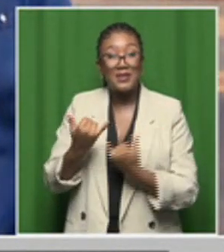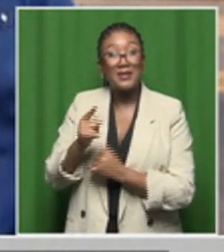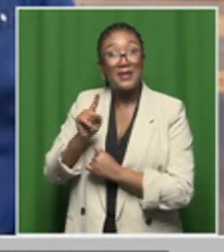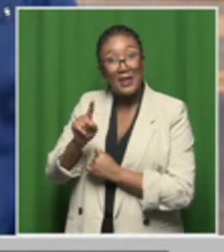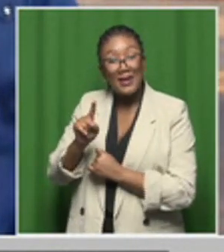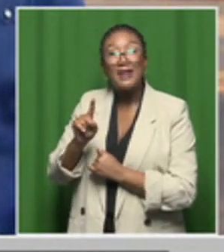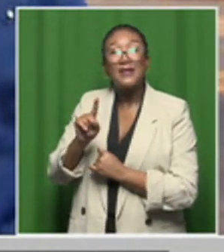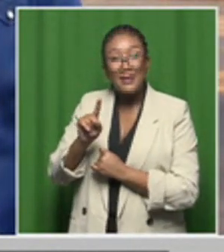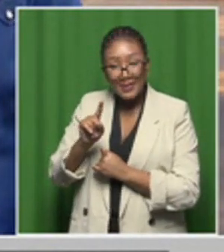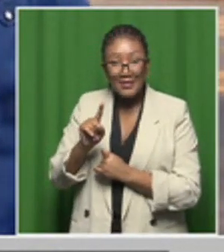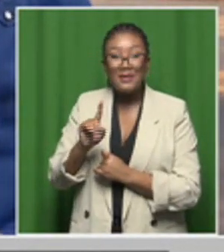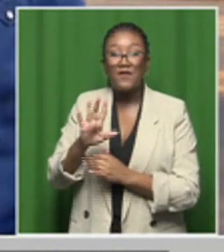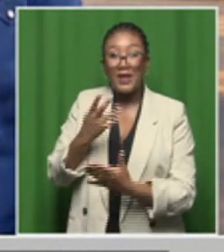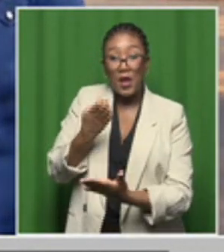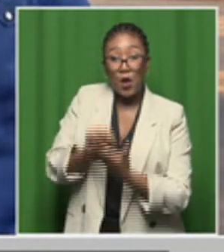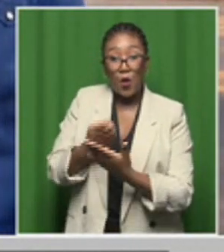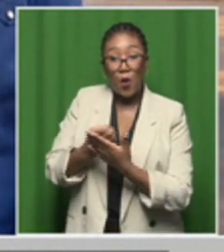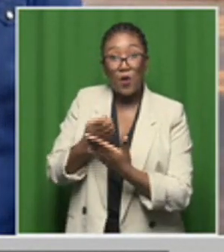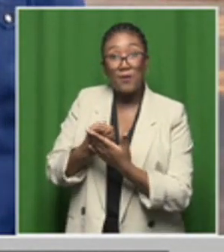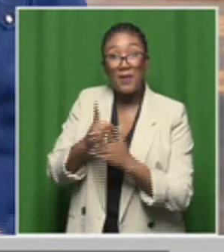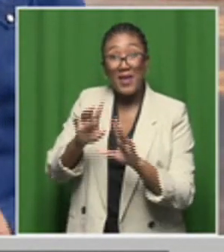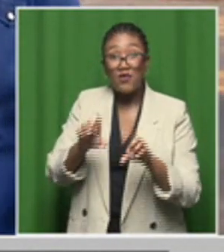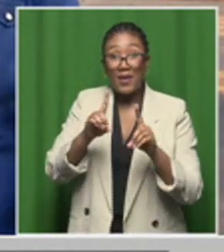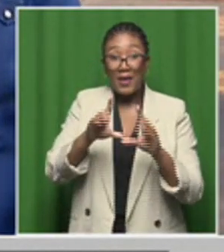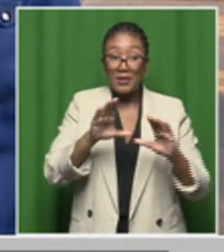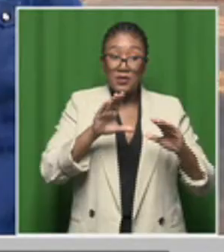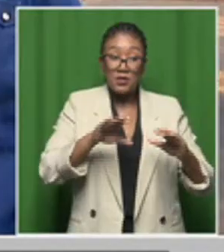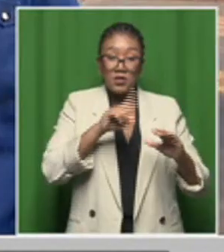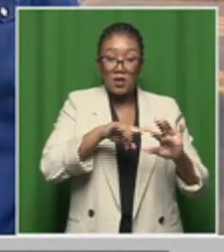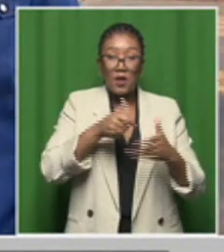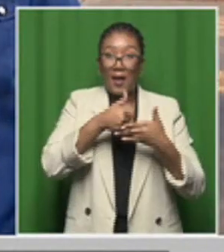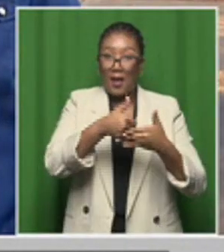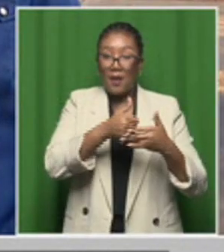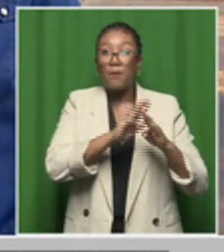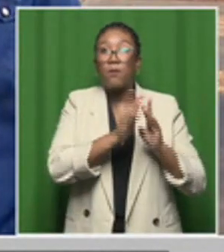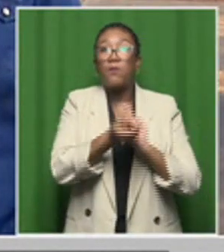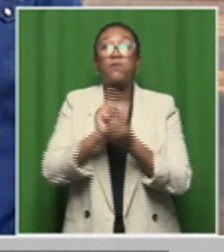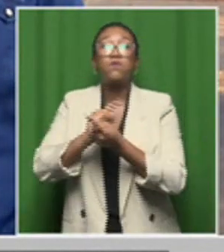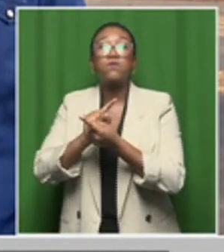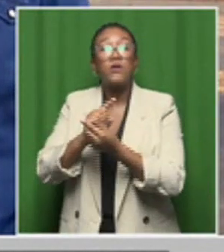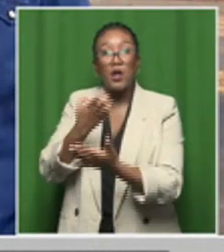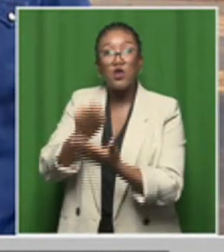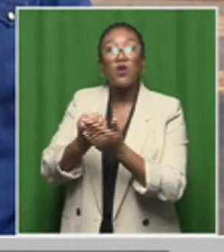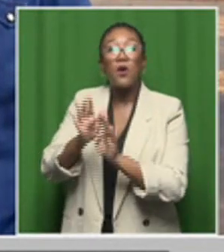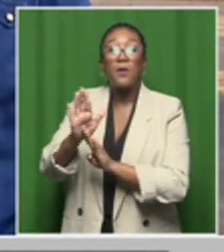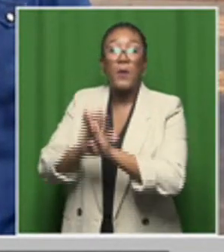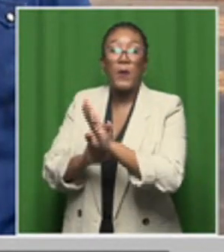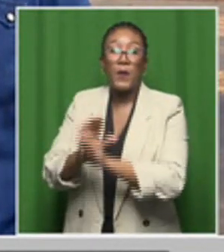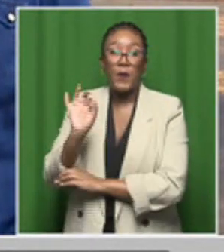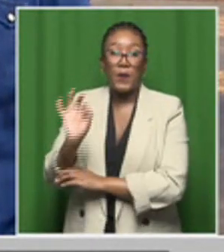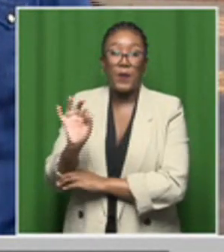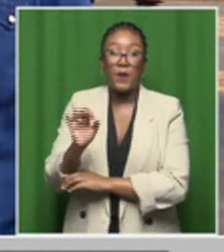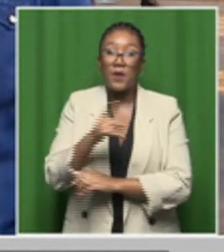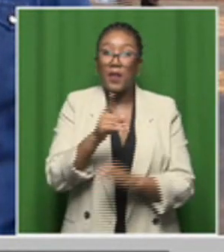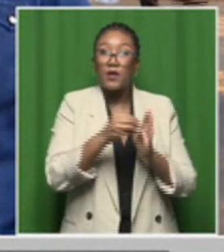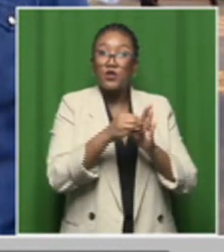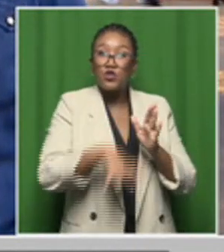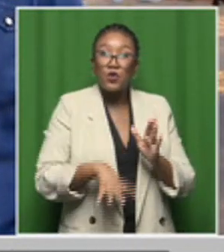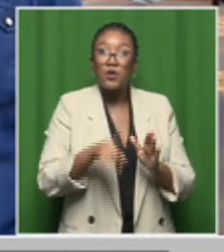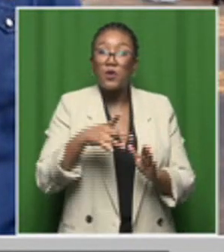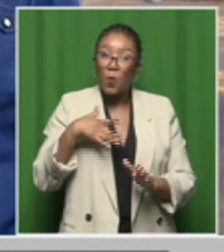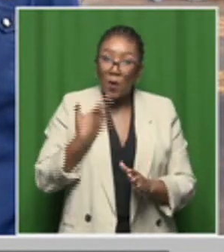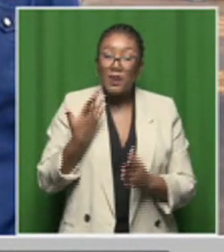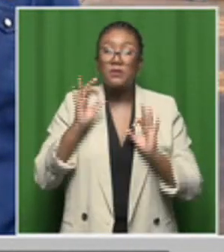any economy is a driving force in the workings of an economy. You know, you see many students wanting desperately